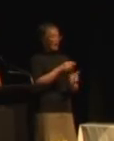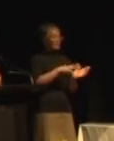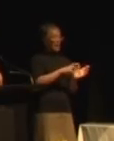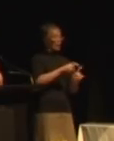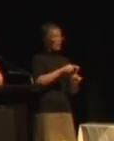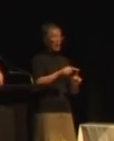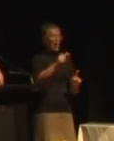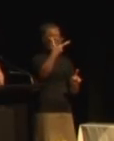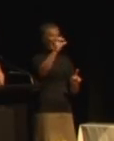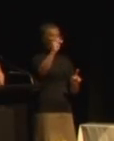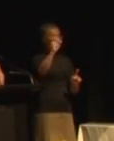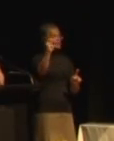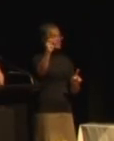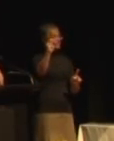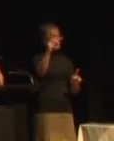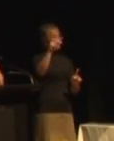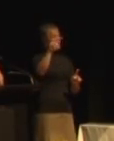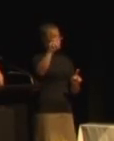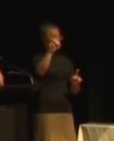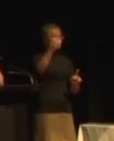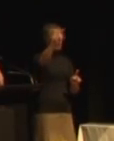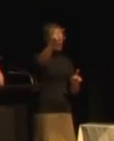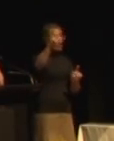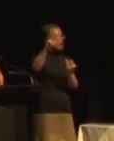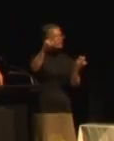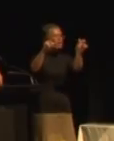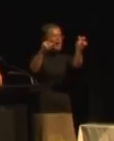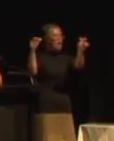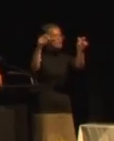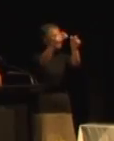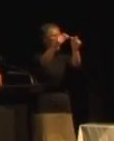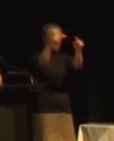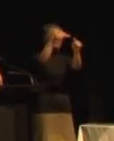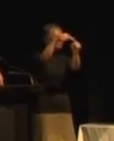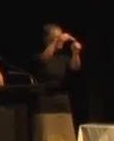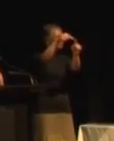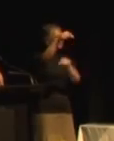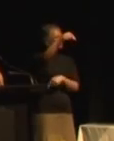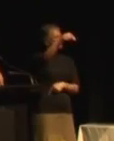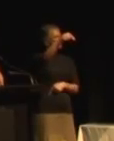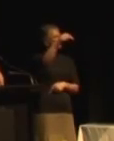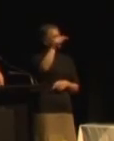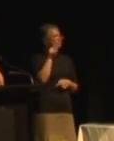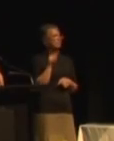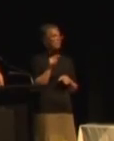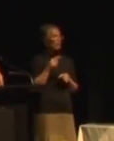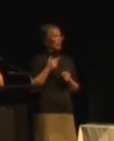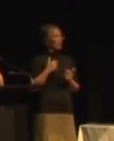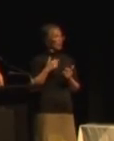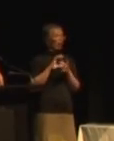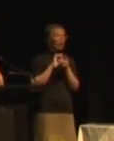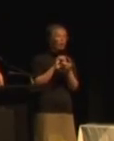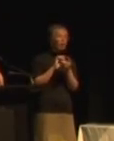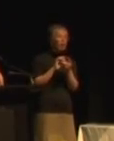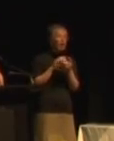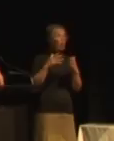Vancouver at the junction of the Nechaco and Fraser Rivers. It's on the traditional territory of the Lightly Ten, which means the people of where the